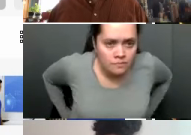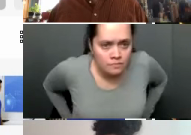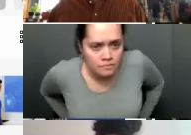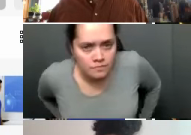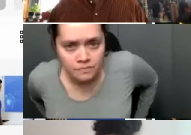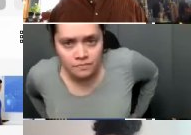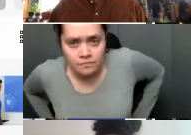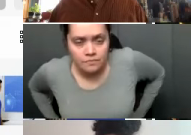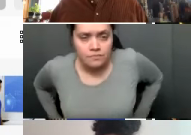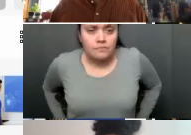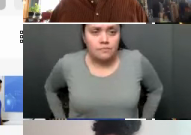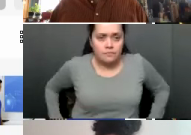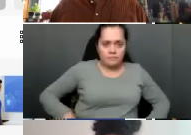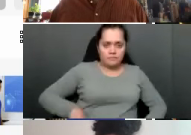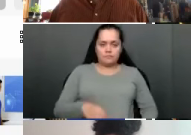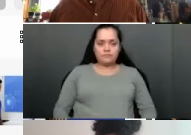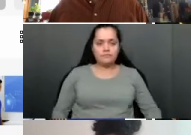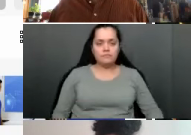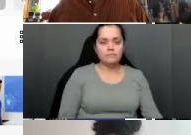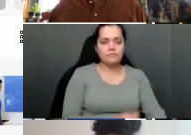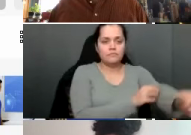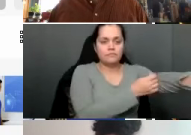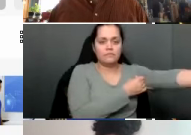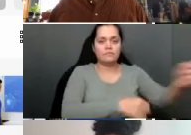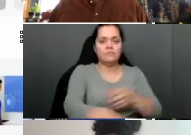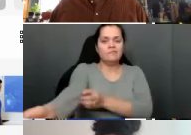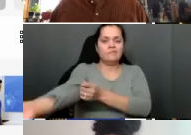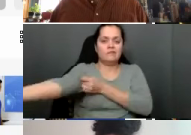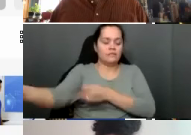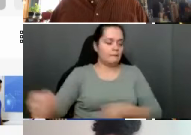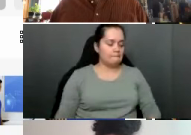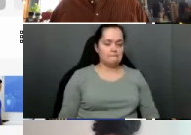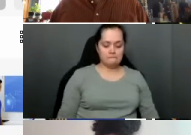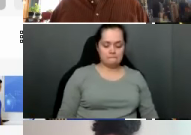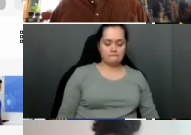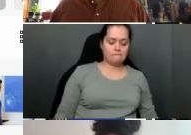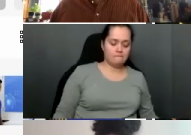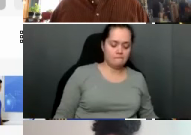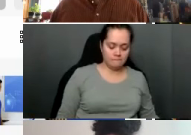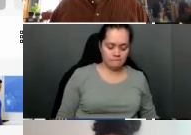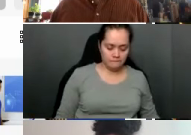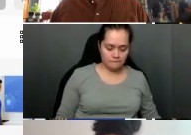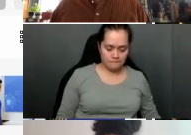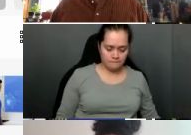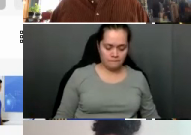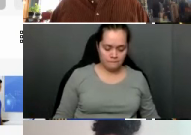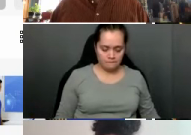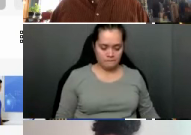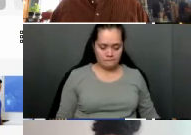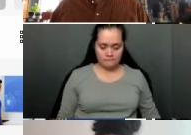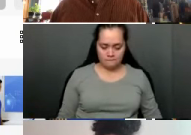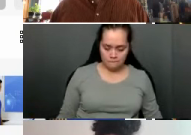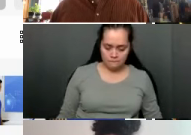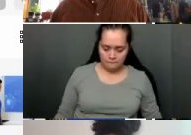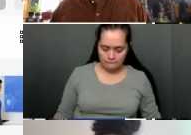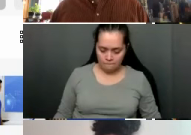you ask? She asked. Salvatore Natoli of the National Council for Social Studies argues, in our society, we unconsciously equate size with importance